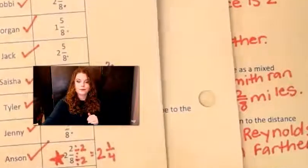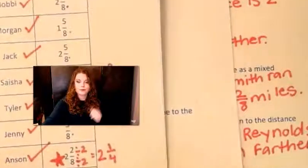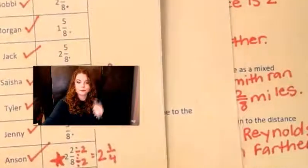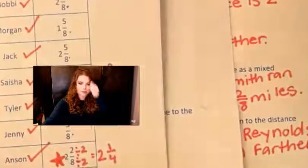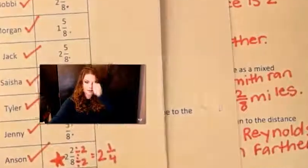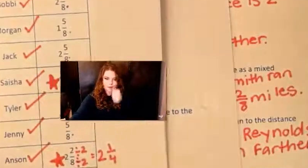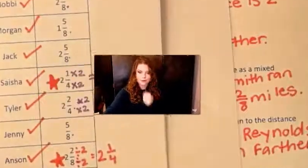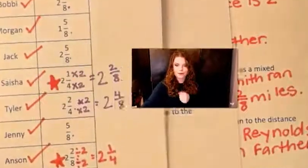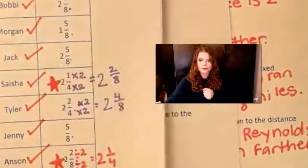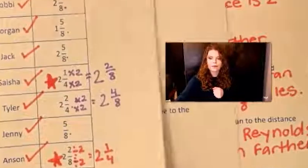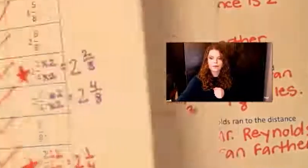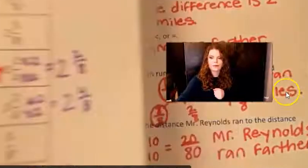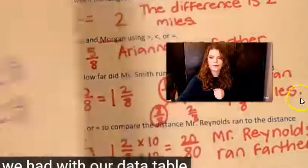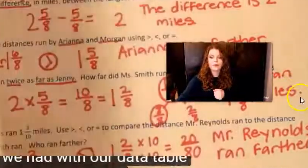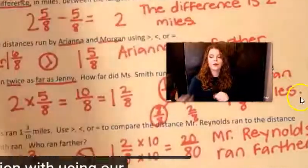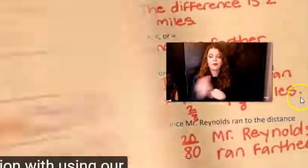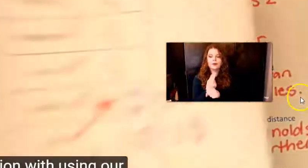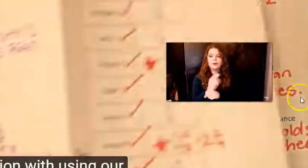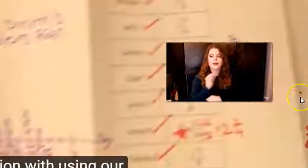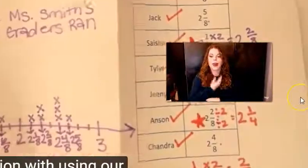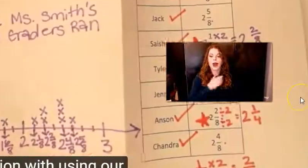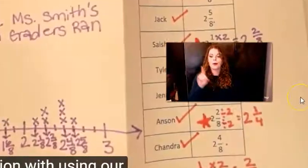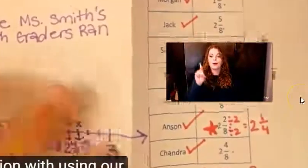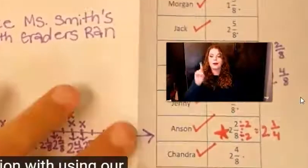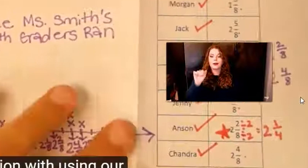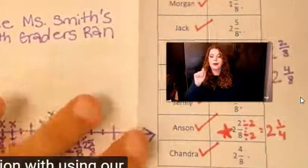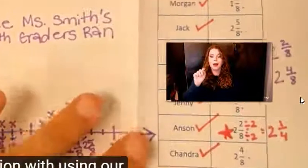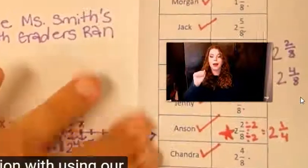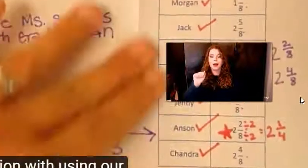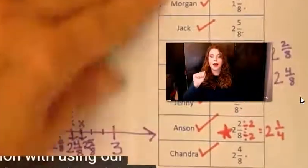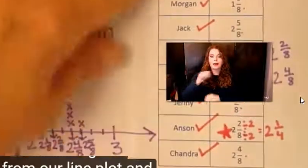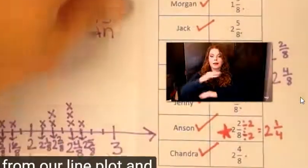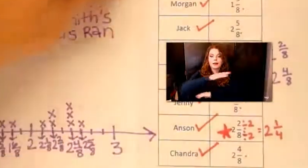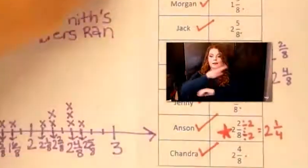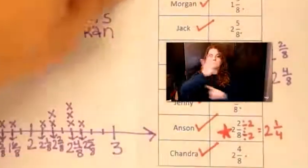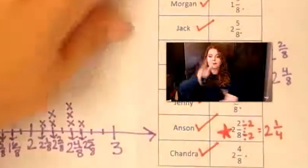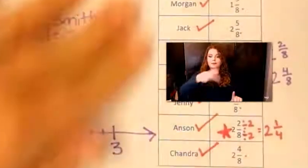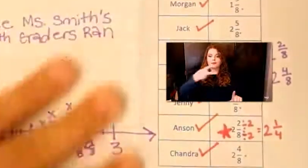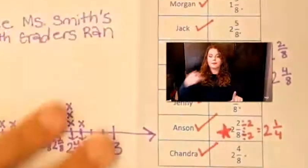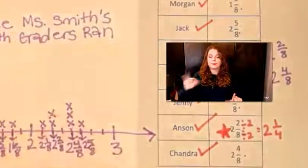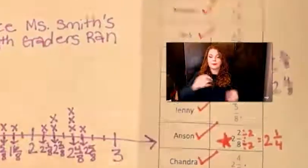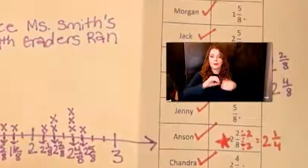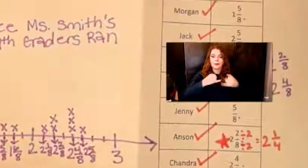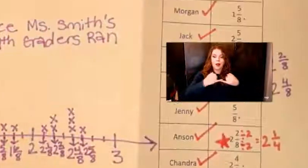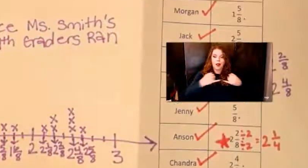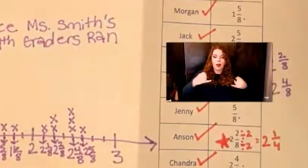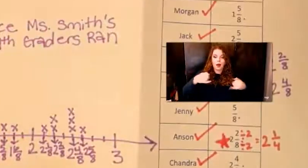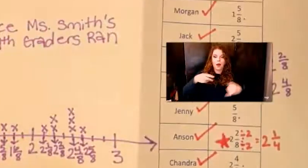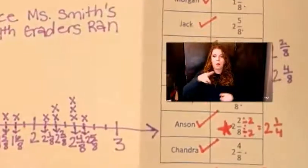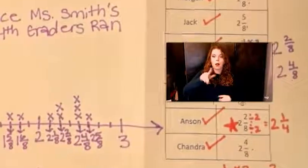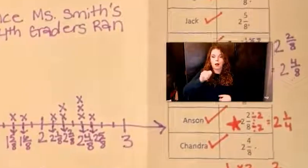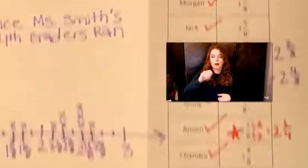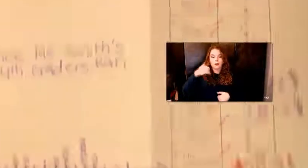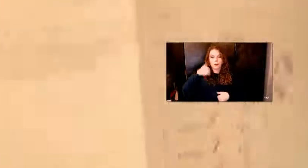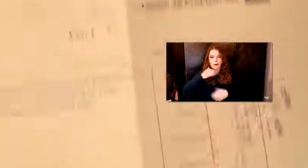data table in combination with using our information from our line plot and combining that all together to interpret the